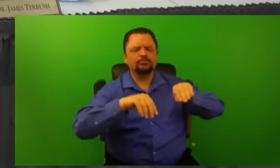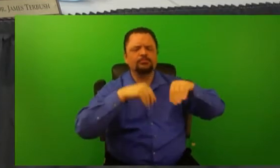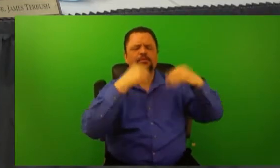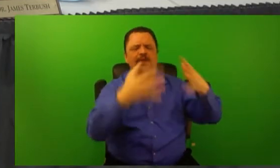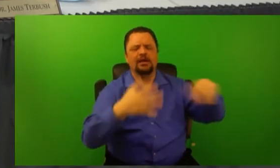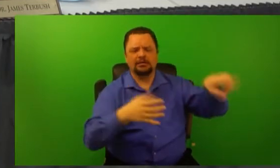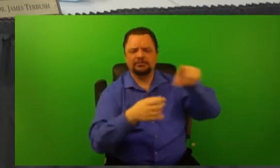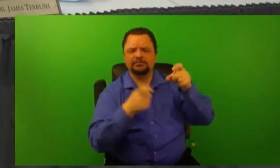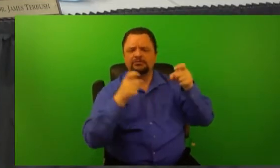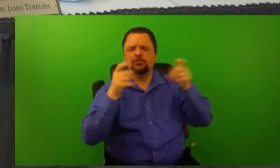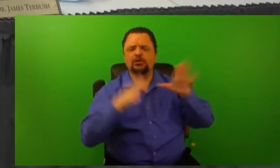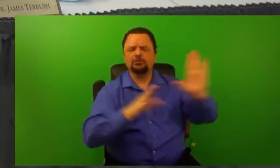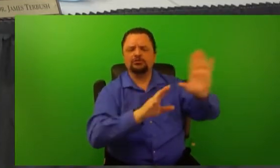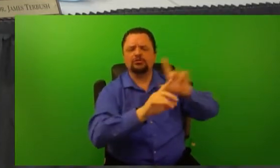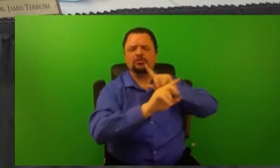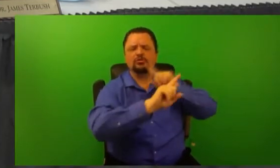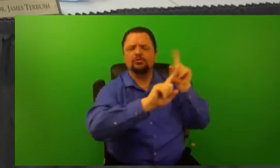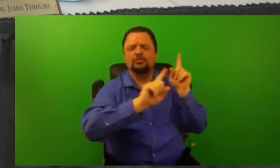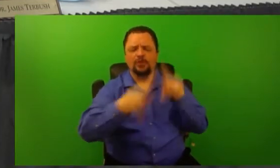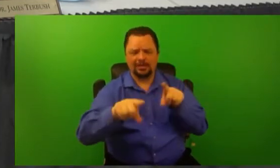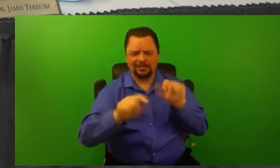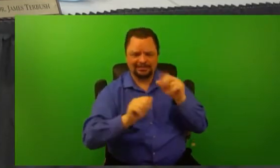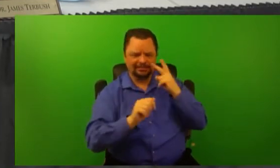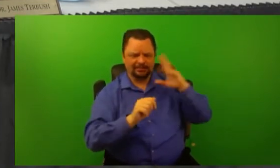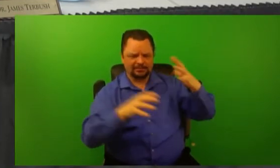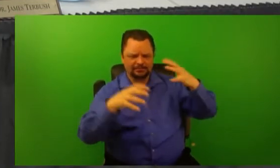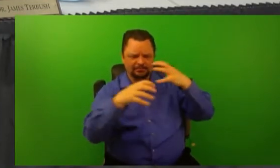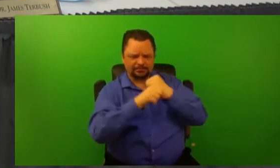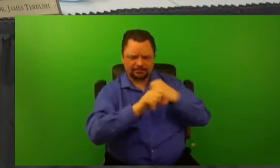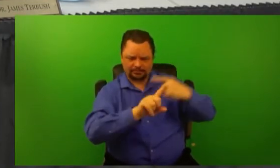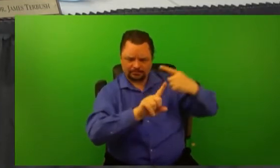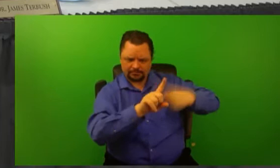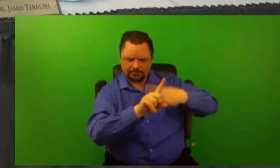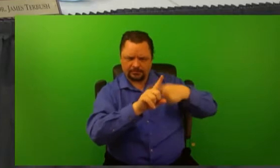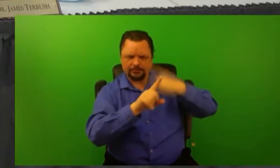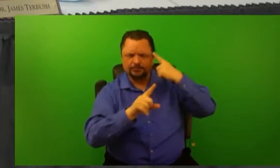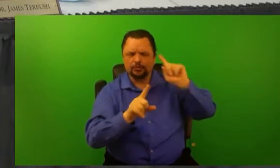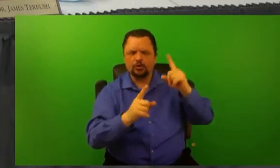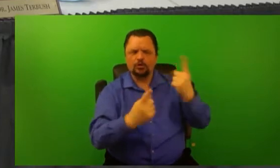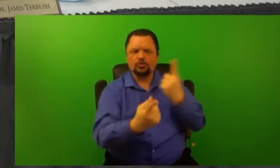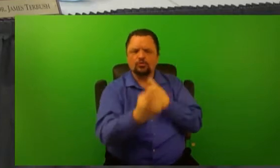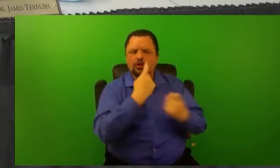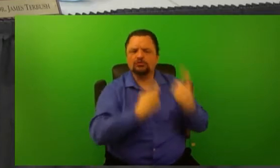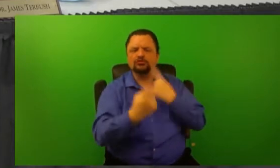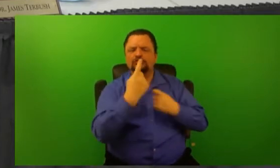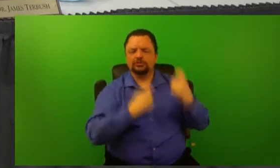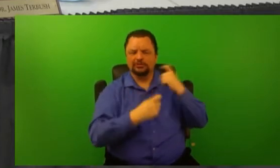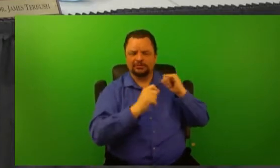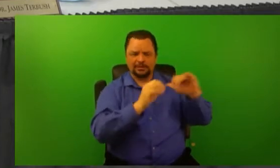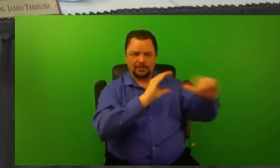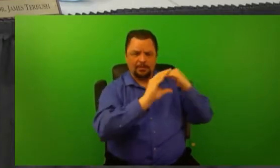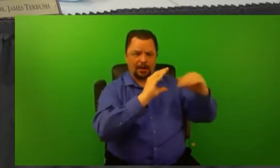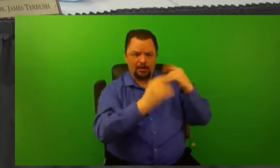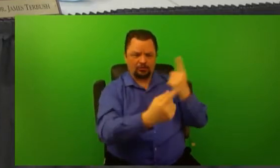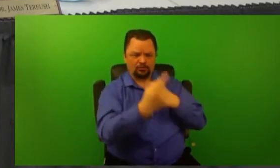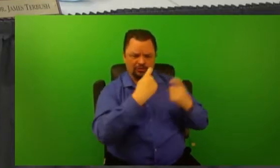director's report so that you will also be able to see monthly summaries of inquiries coming into the Board of Health inbox.